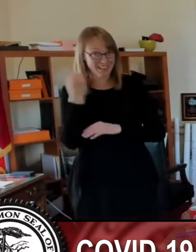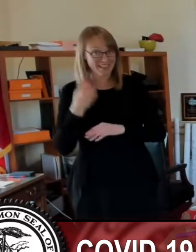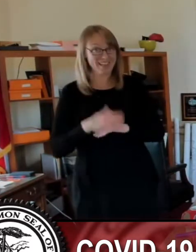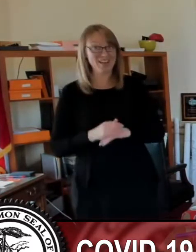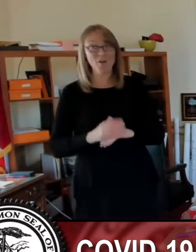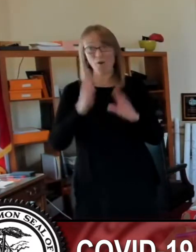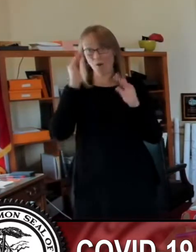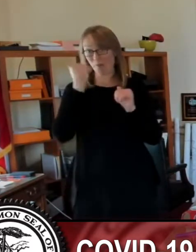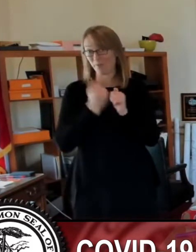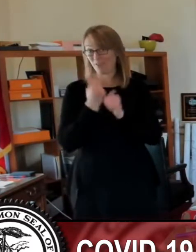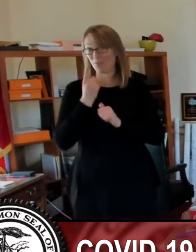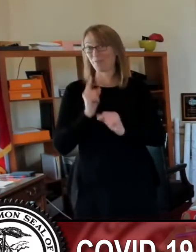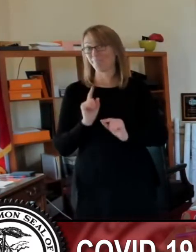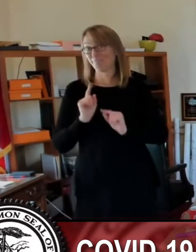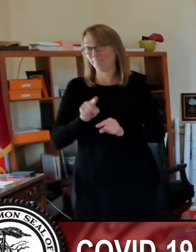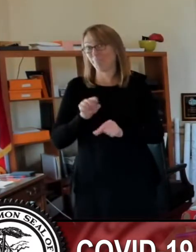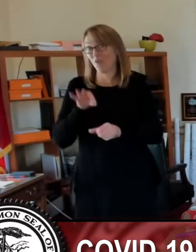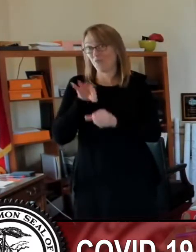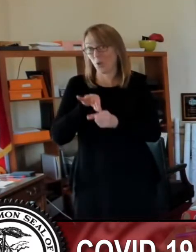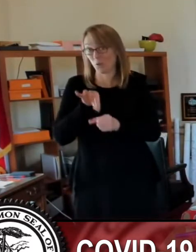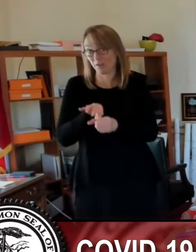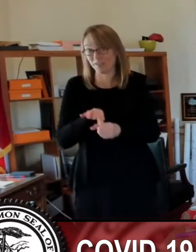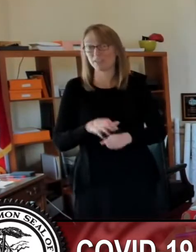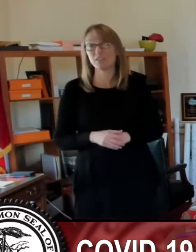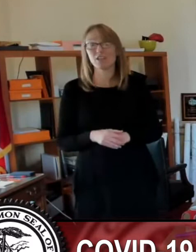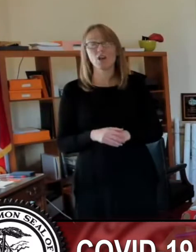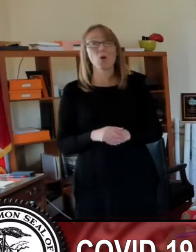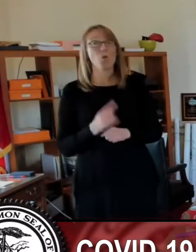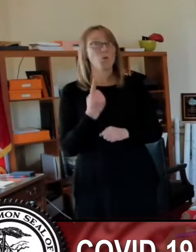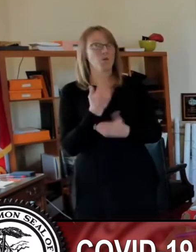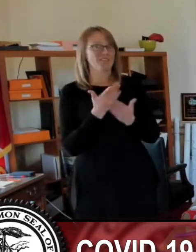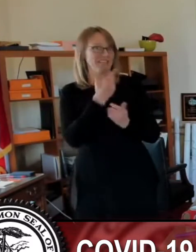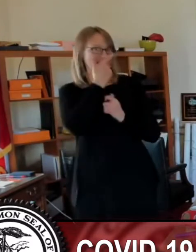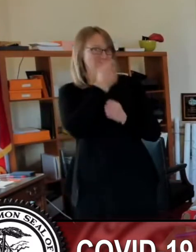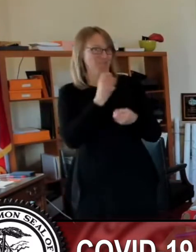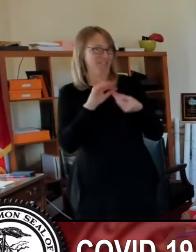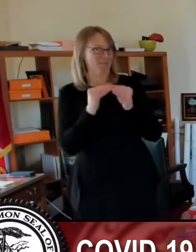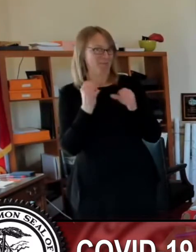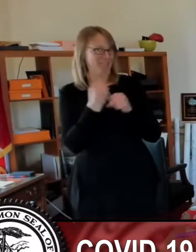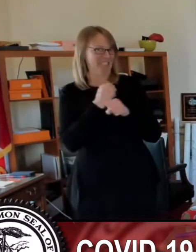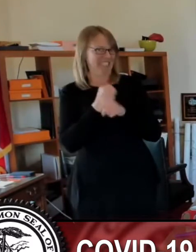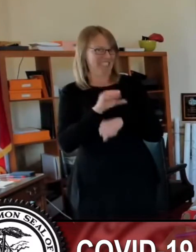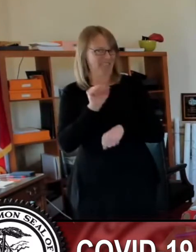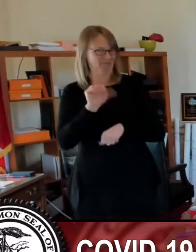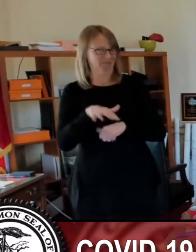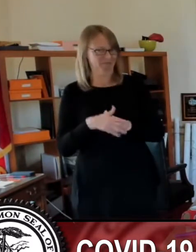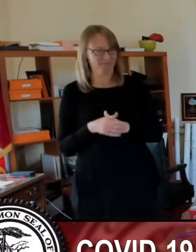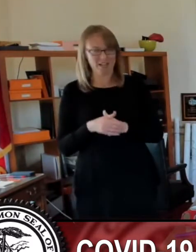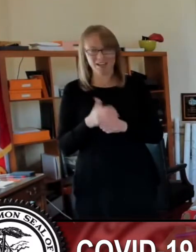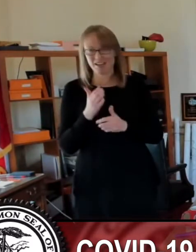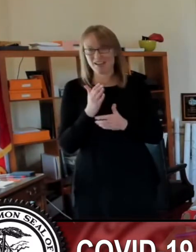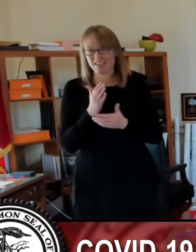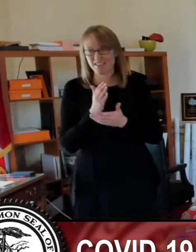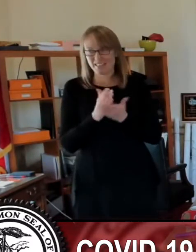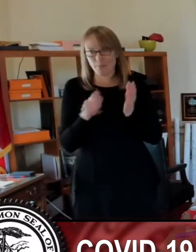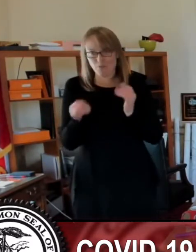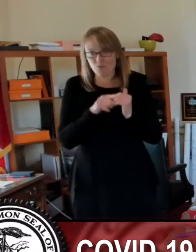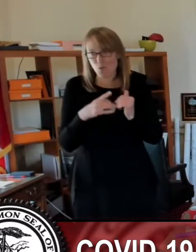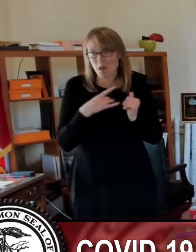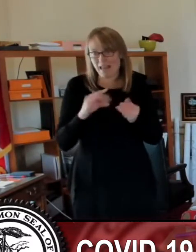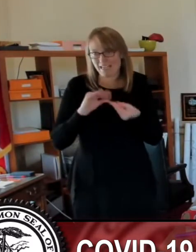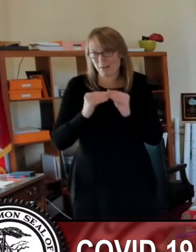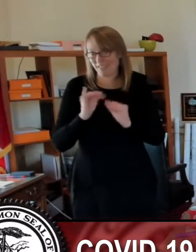out and vote. I think an interesting little statistic for you, for those of you who like numbers like I do,